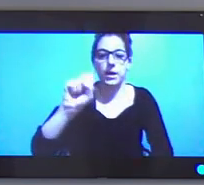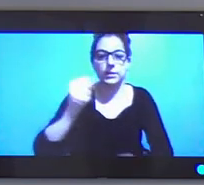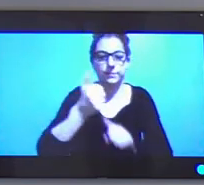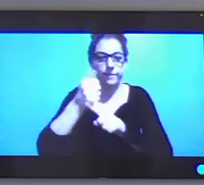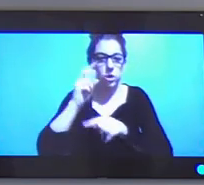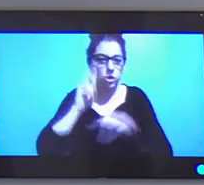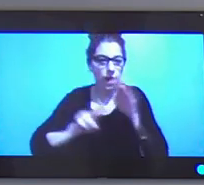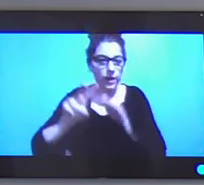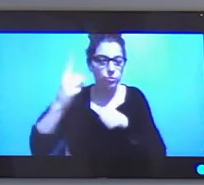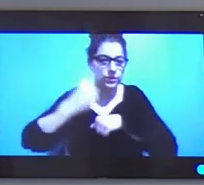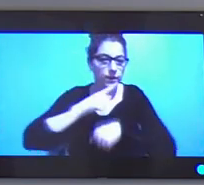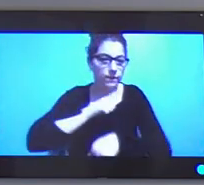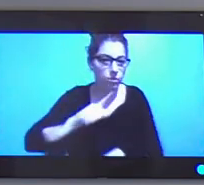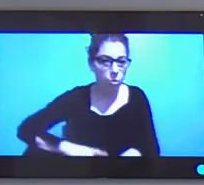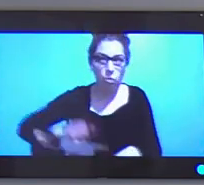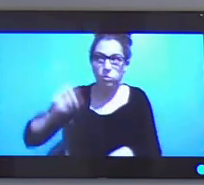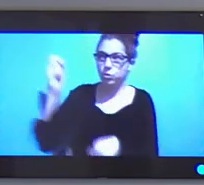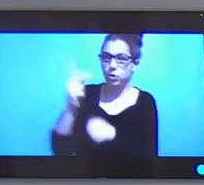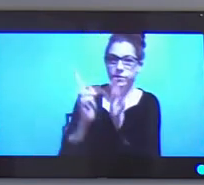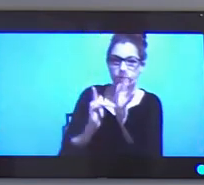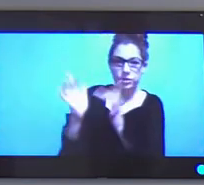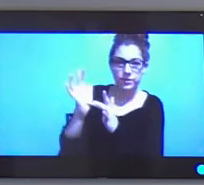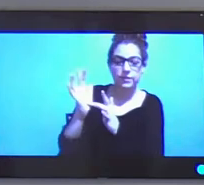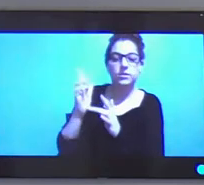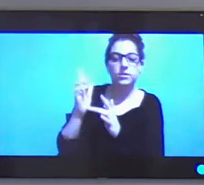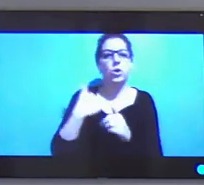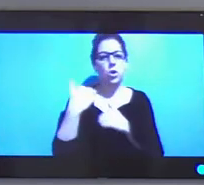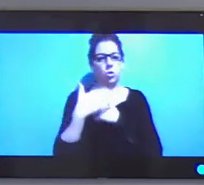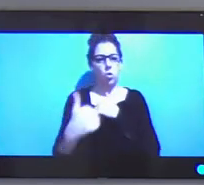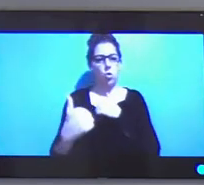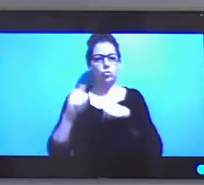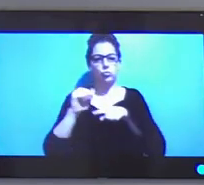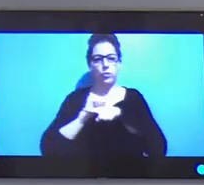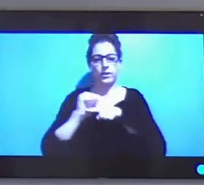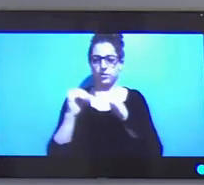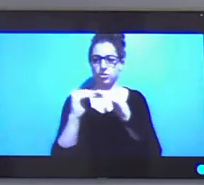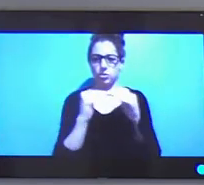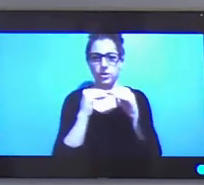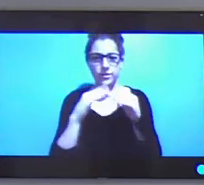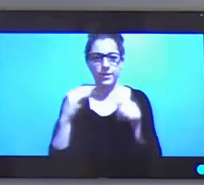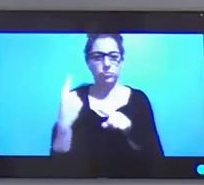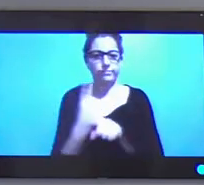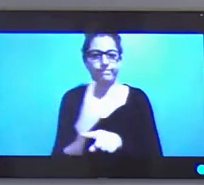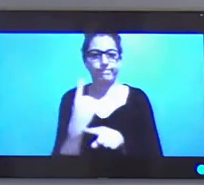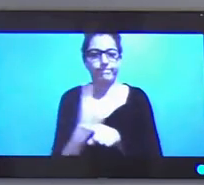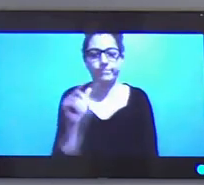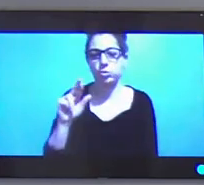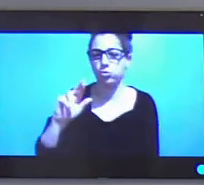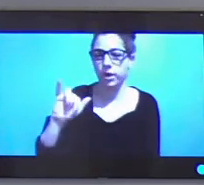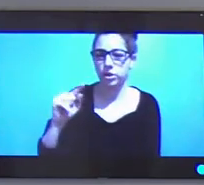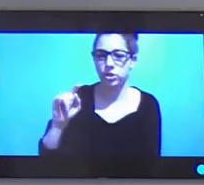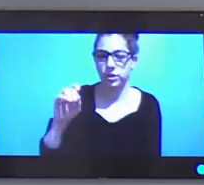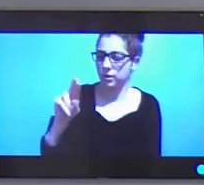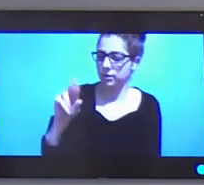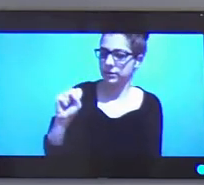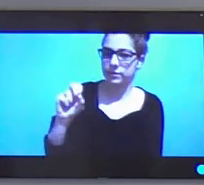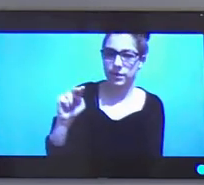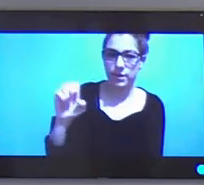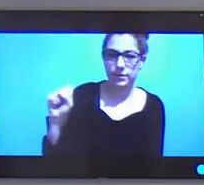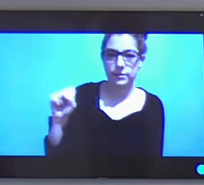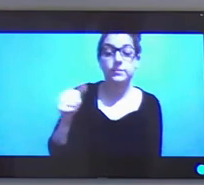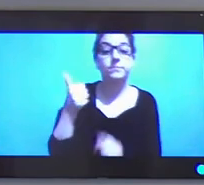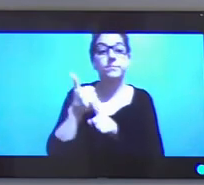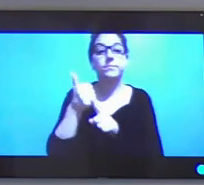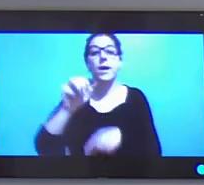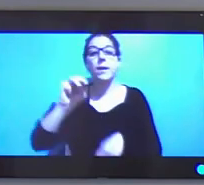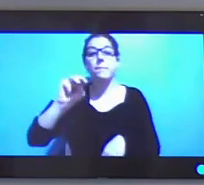return of Christ, and our call to practice justice and righteousness. A reading from Amos chapter 5. Woe to